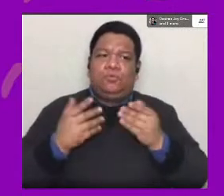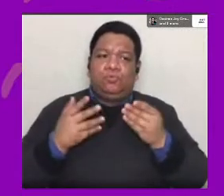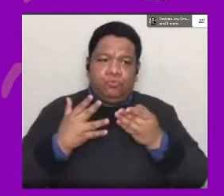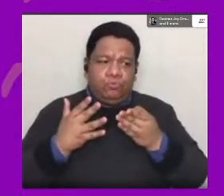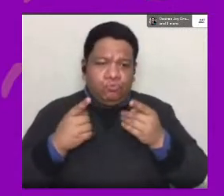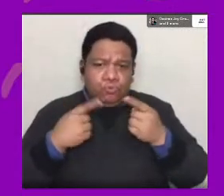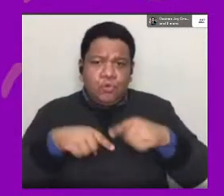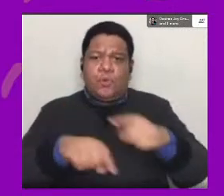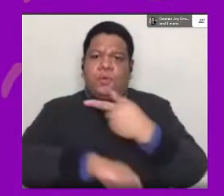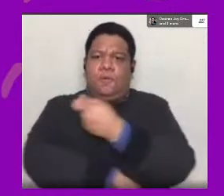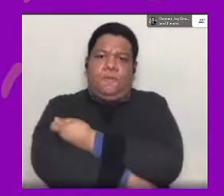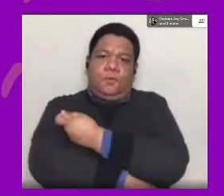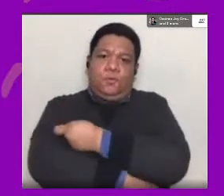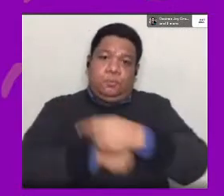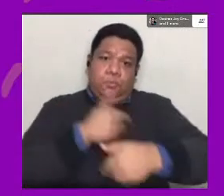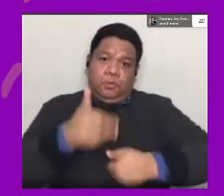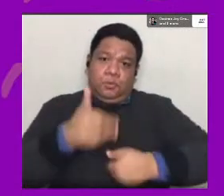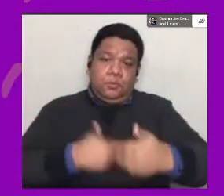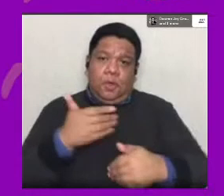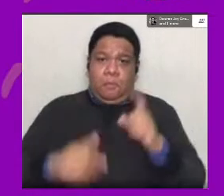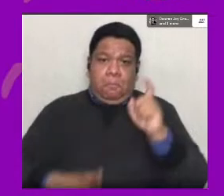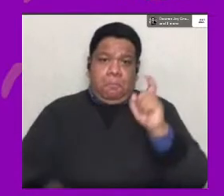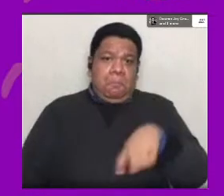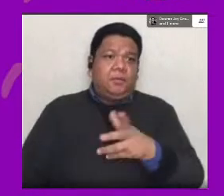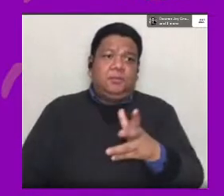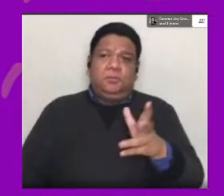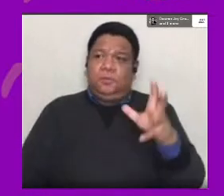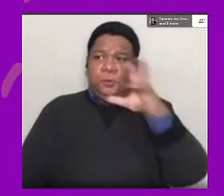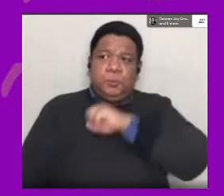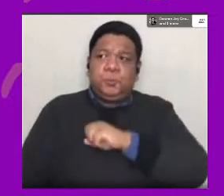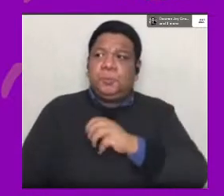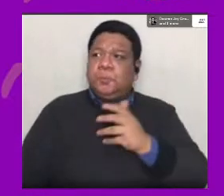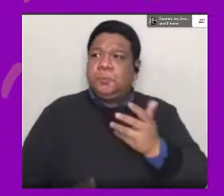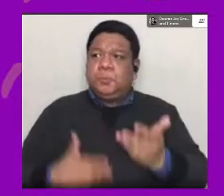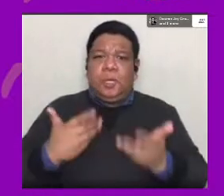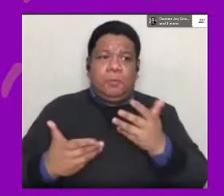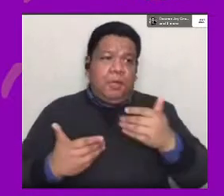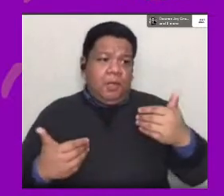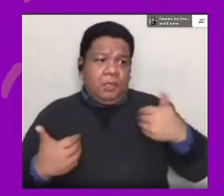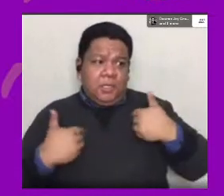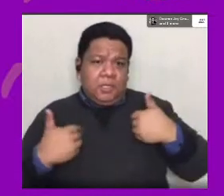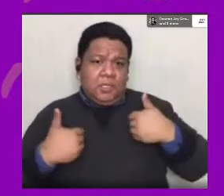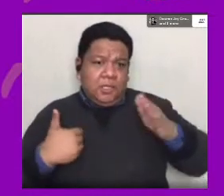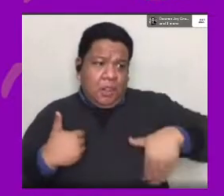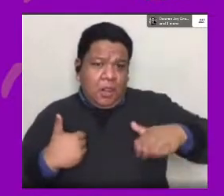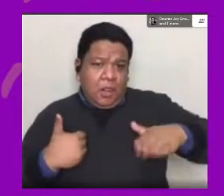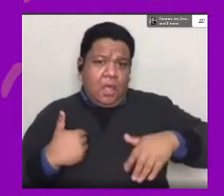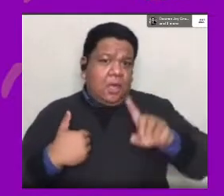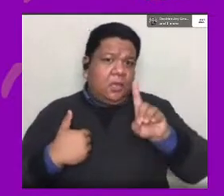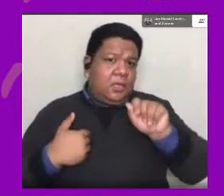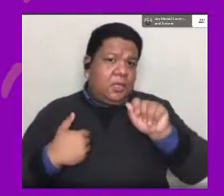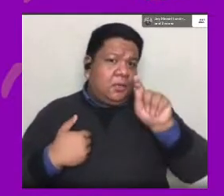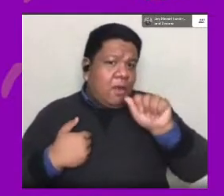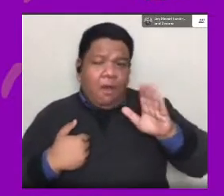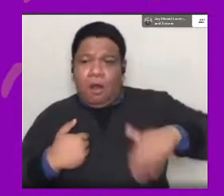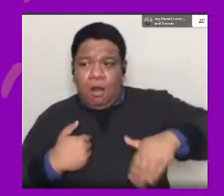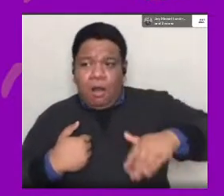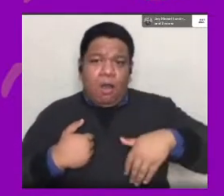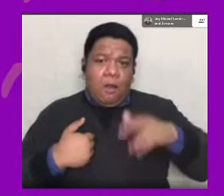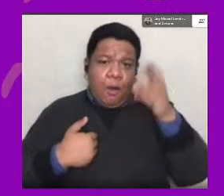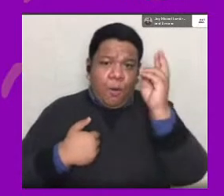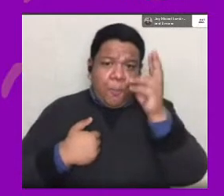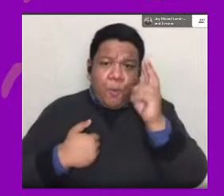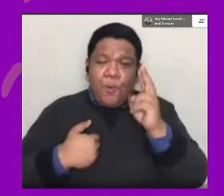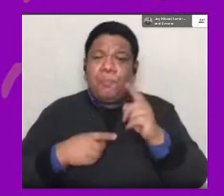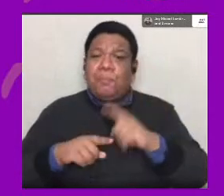processes. We must assume, even when we do not yet have the data and reports, that there will